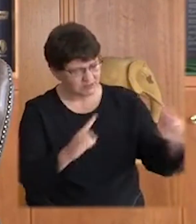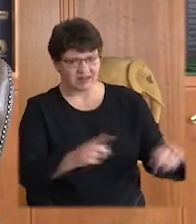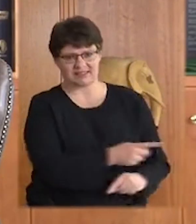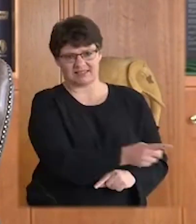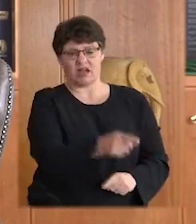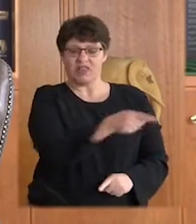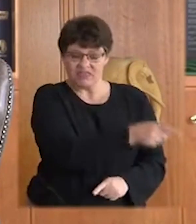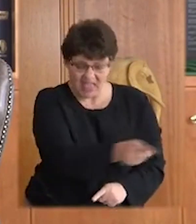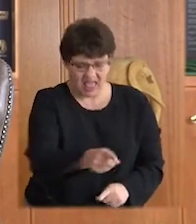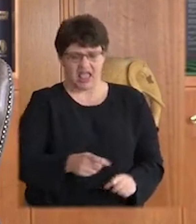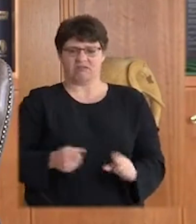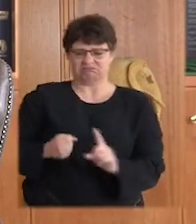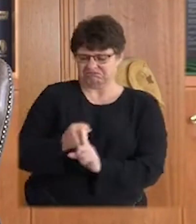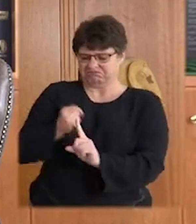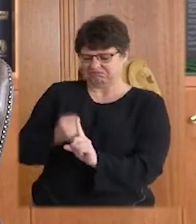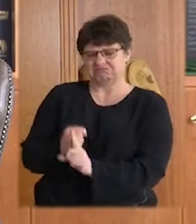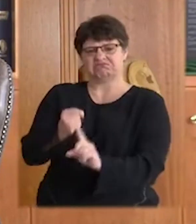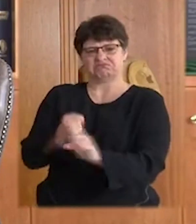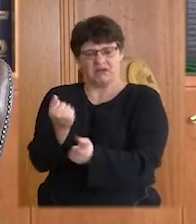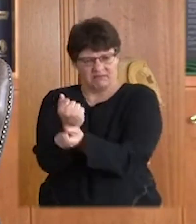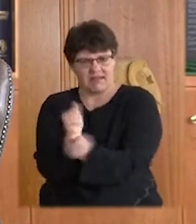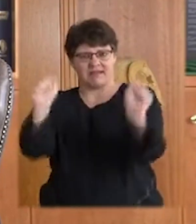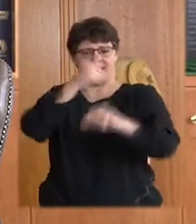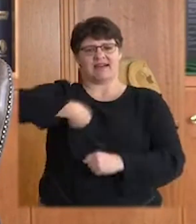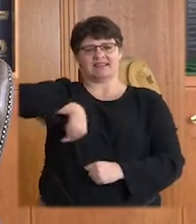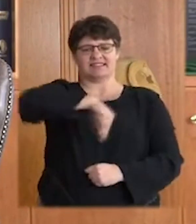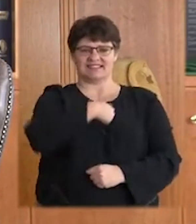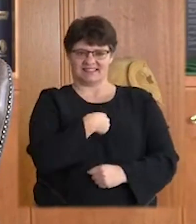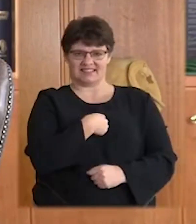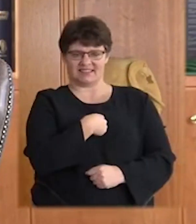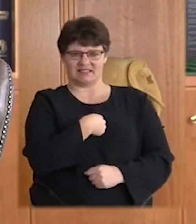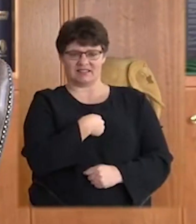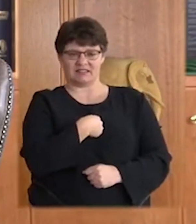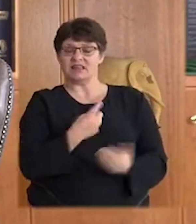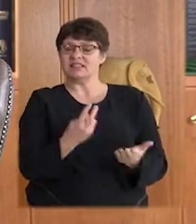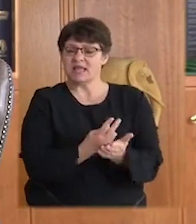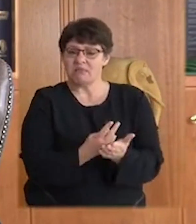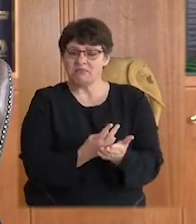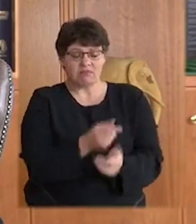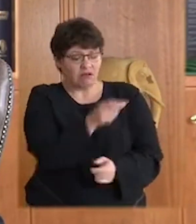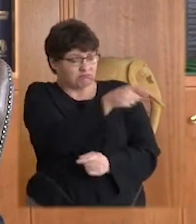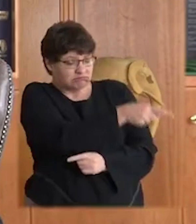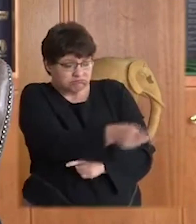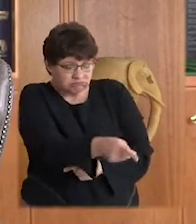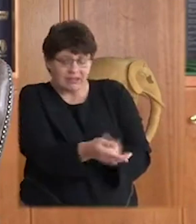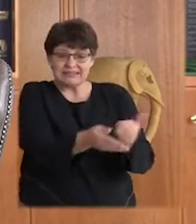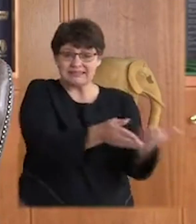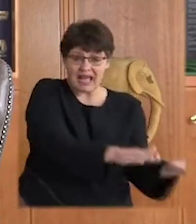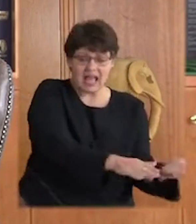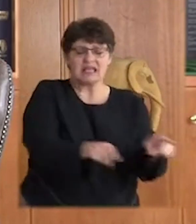our liberation, both those who have left us and those who are still